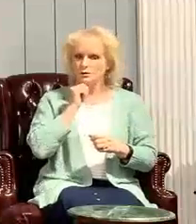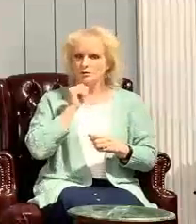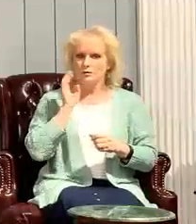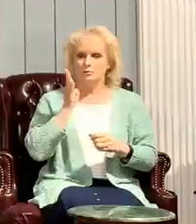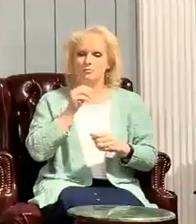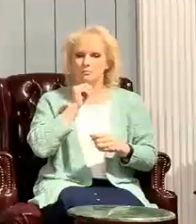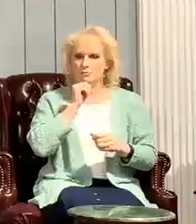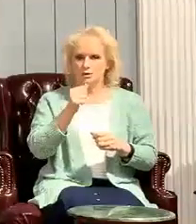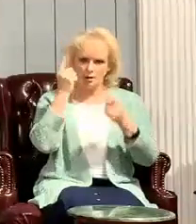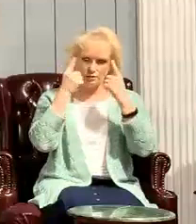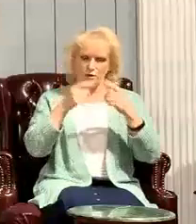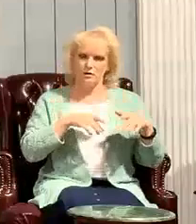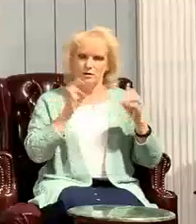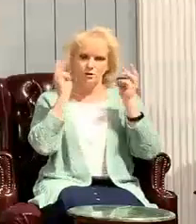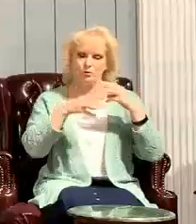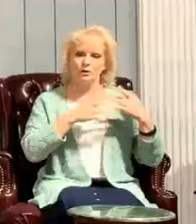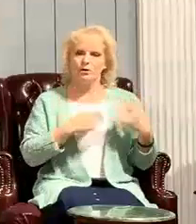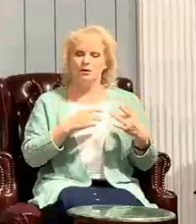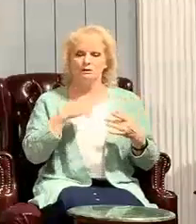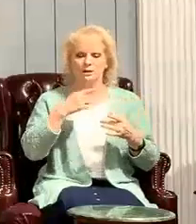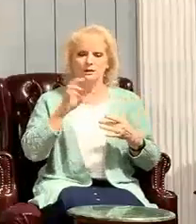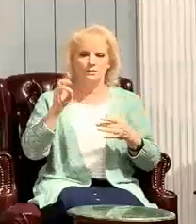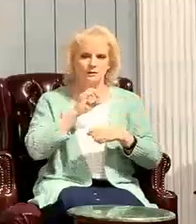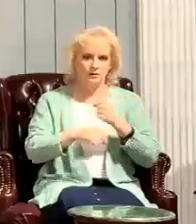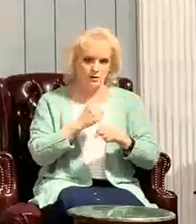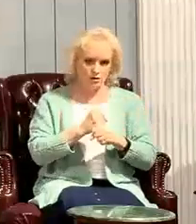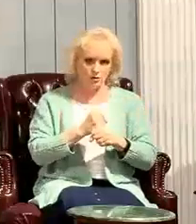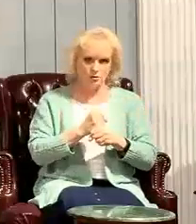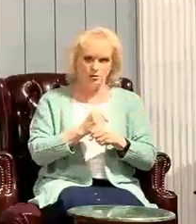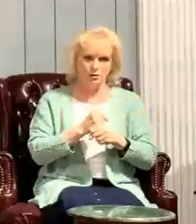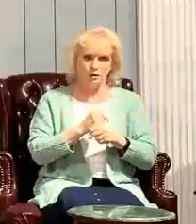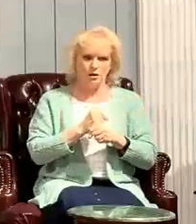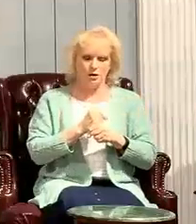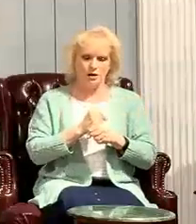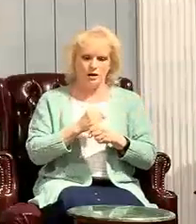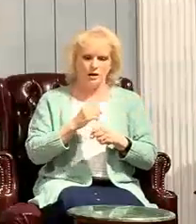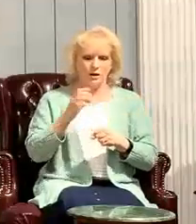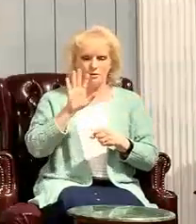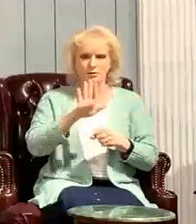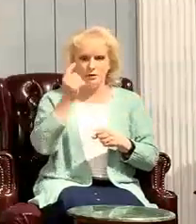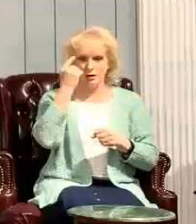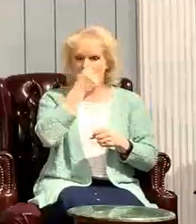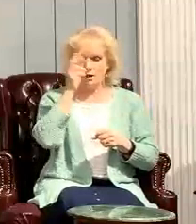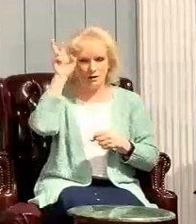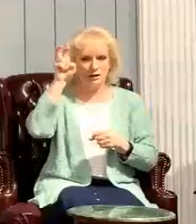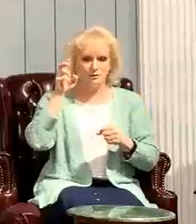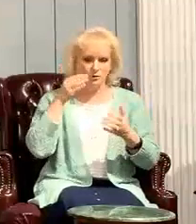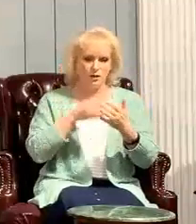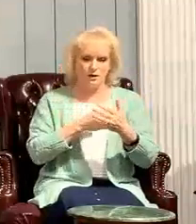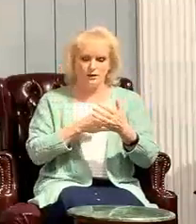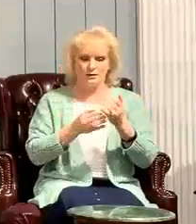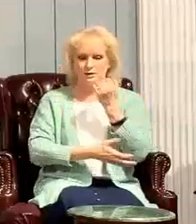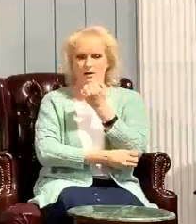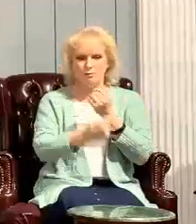that there be not a thought in thy wicked heart, saying, the seventh year of the year of release is at hand, and thine eye be evil against thy brother, of thy poor brother, and